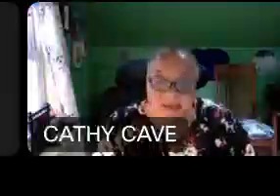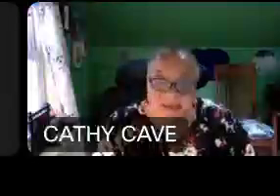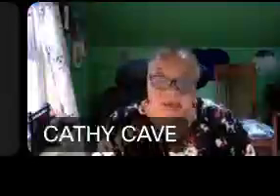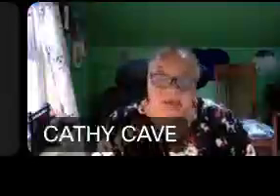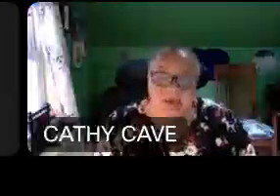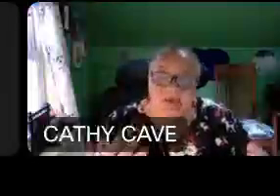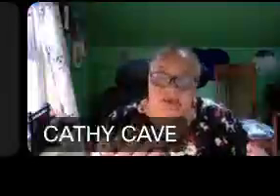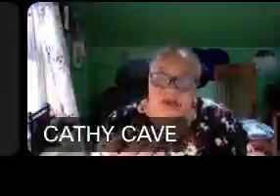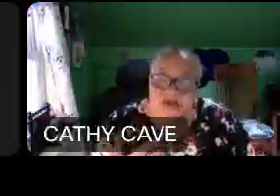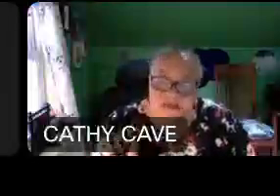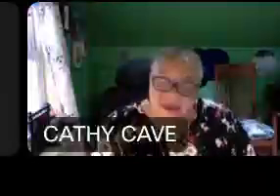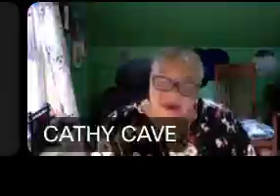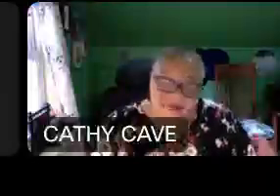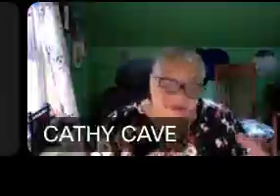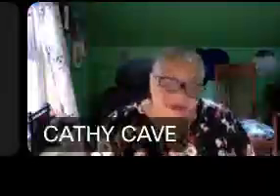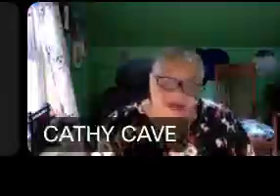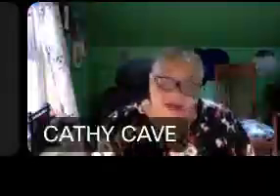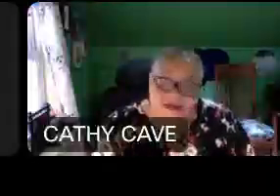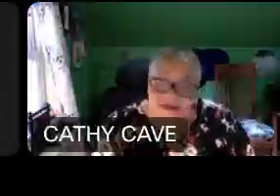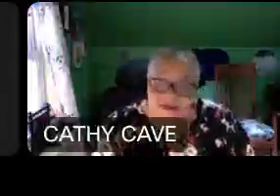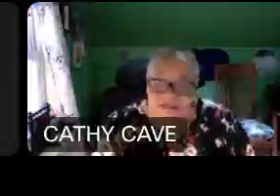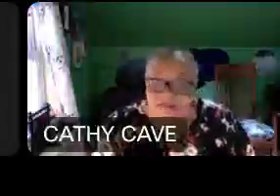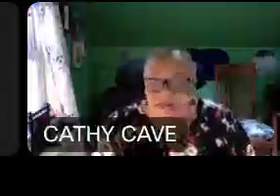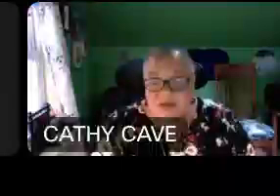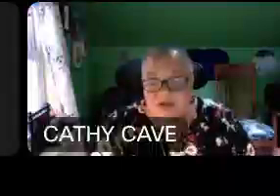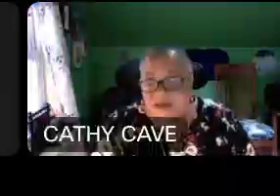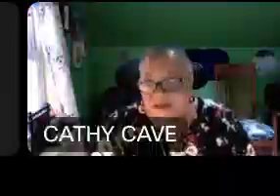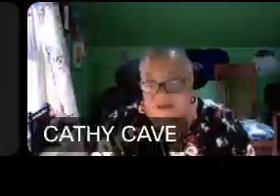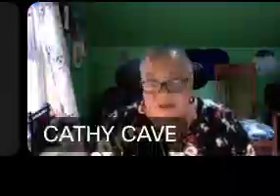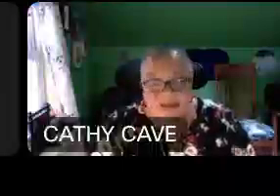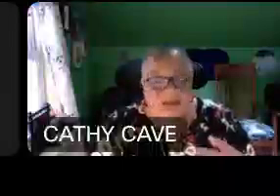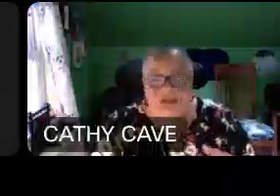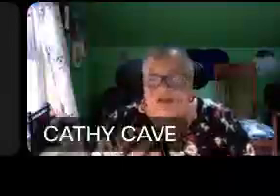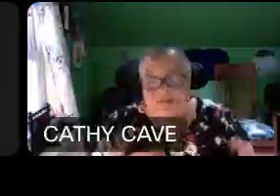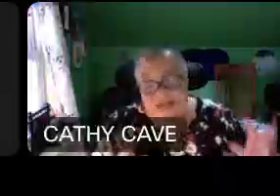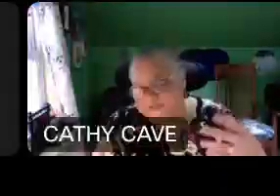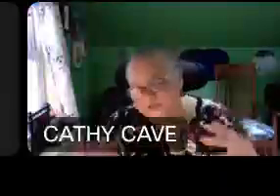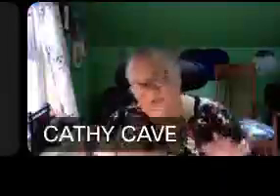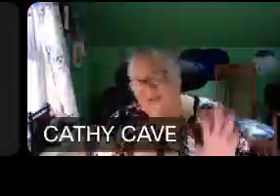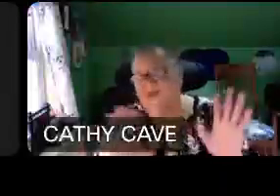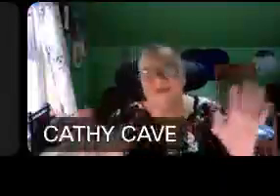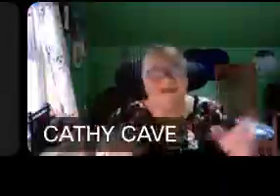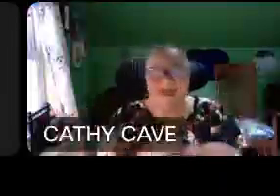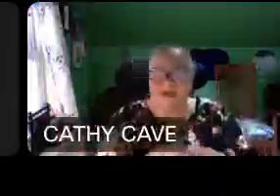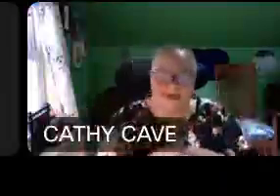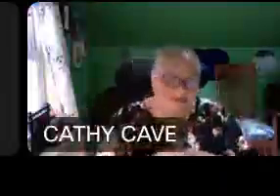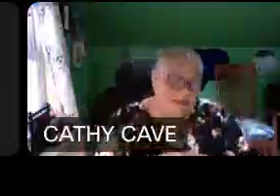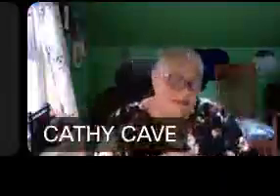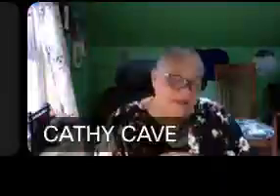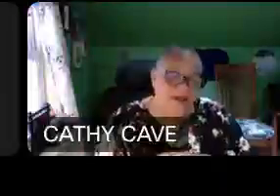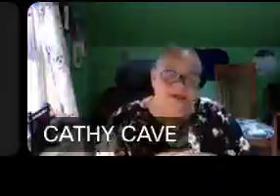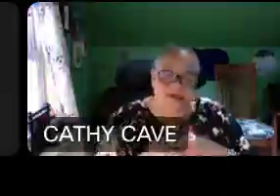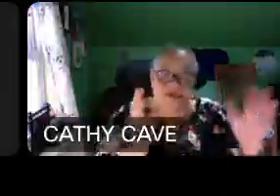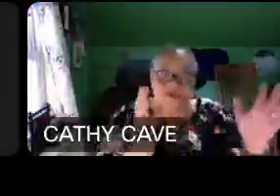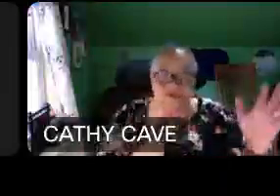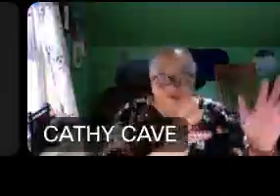happen with mental health care from the mental health system, which might include medication. And sometimes folks will say, no, that's not me.